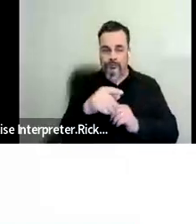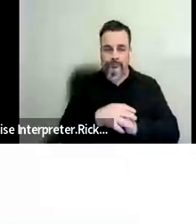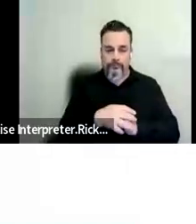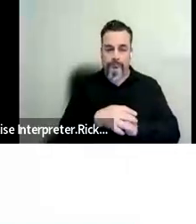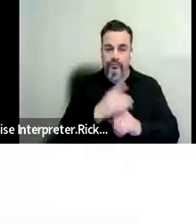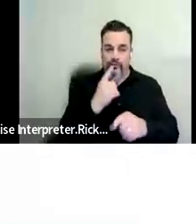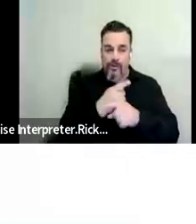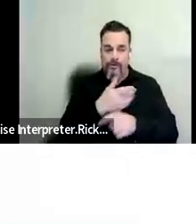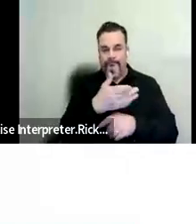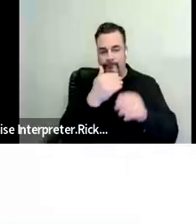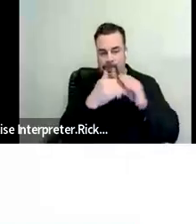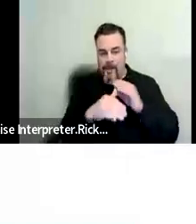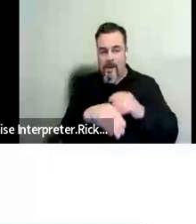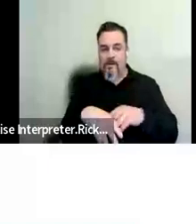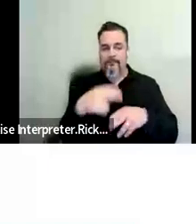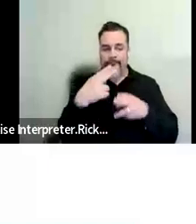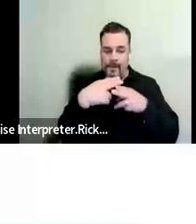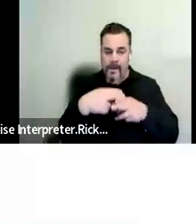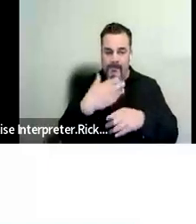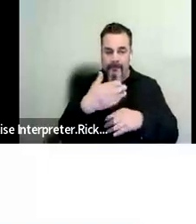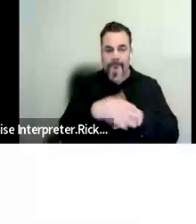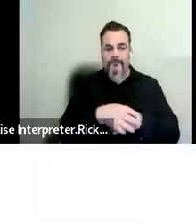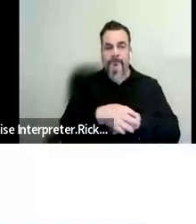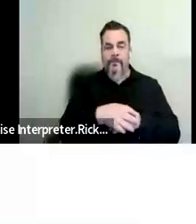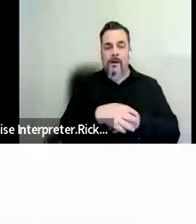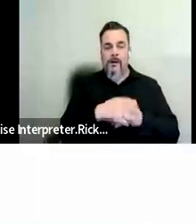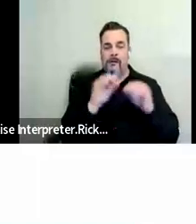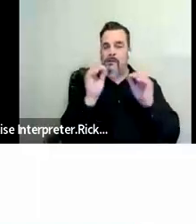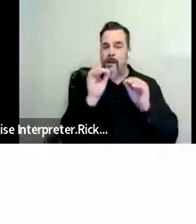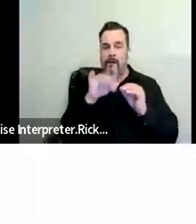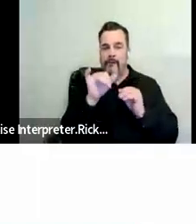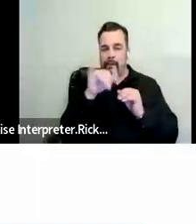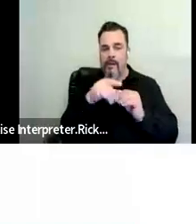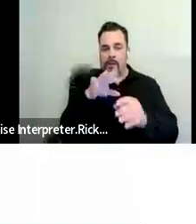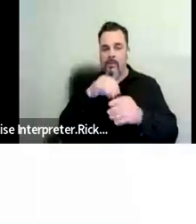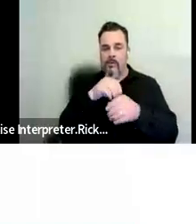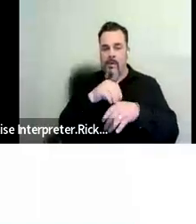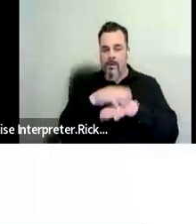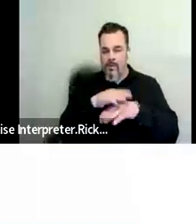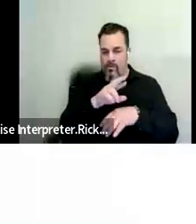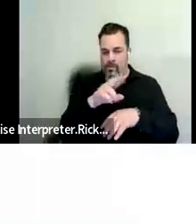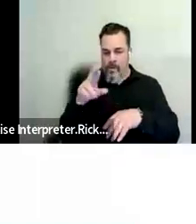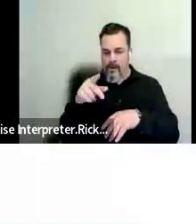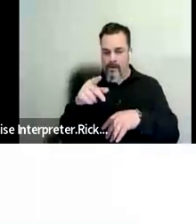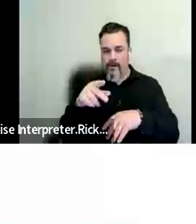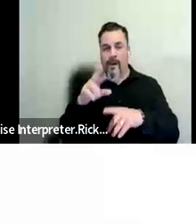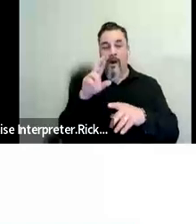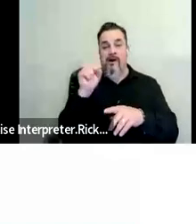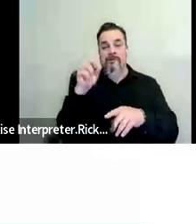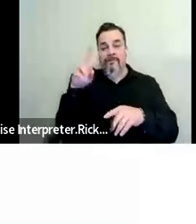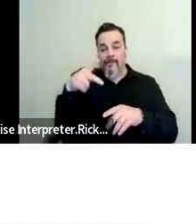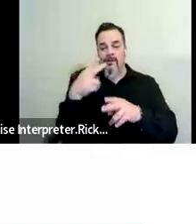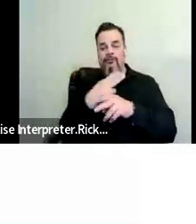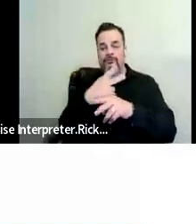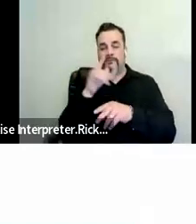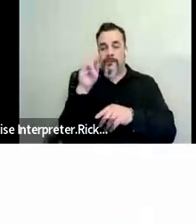Right, there's an email, there's a name. None of that's included in the one on the right. It also says RSVP using the link in your